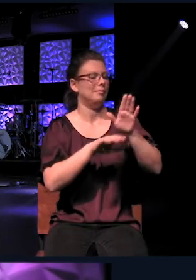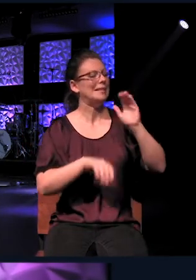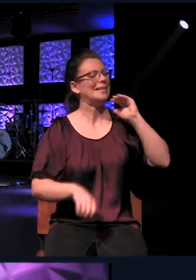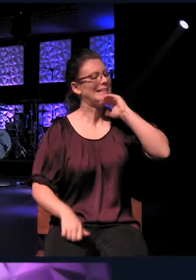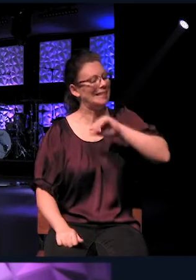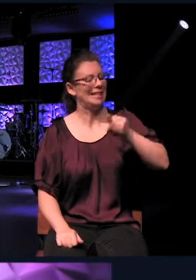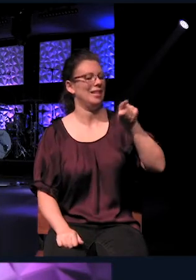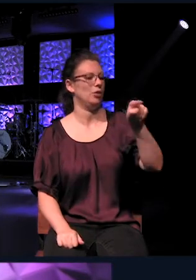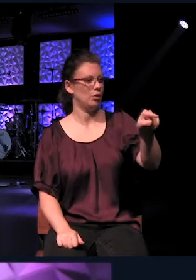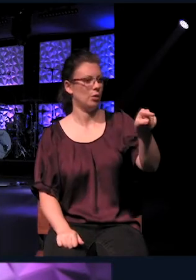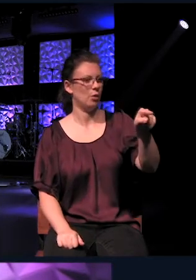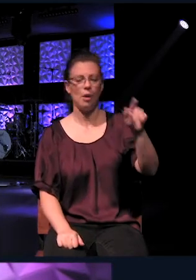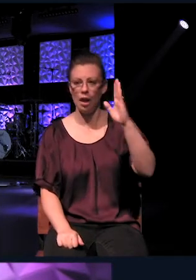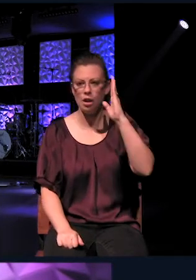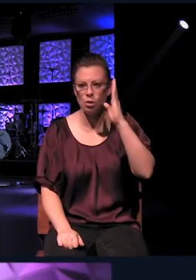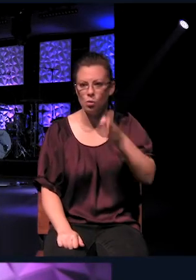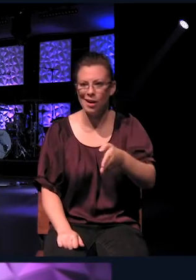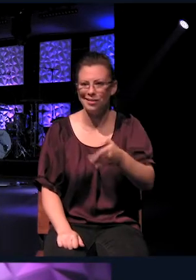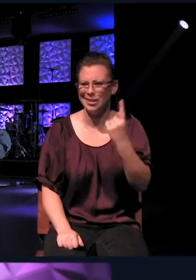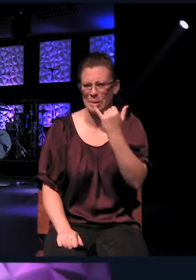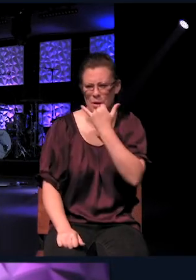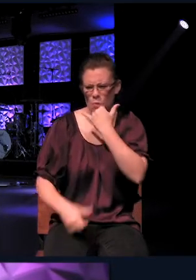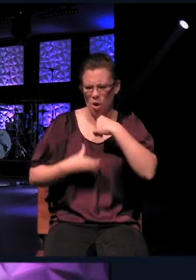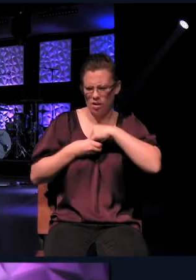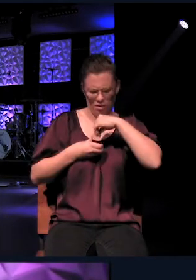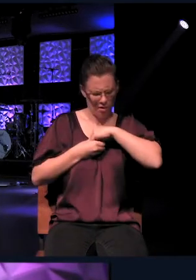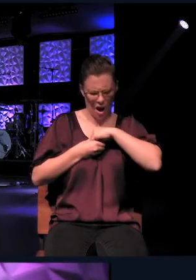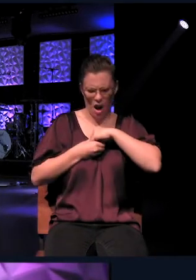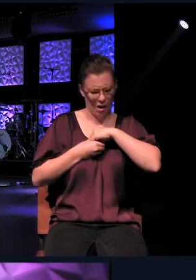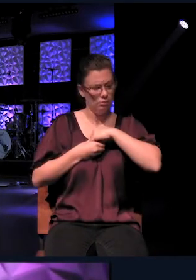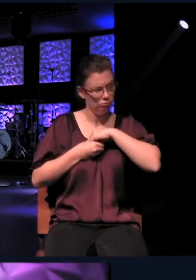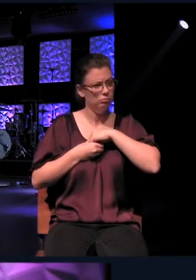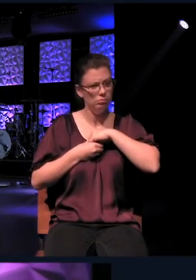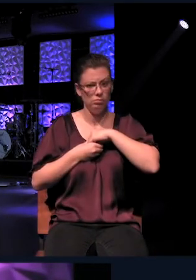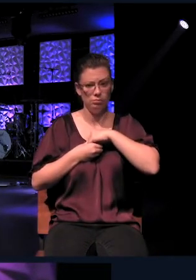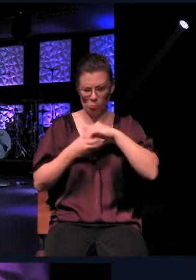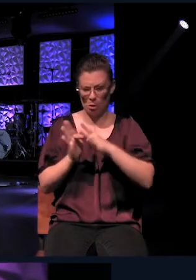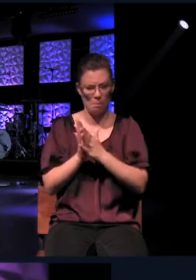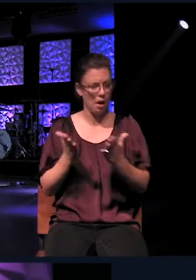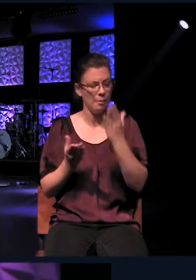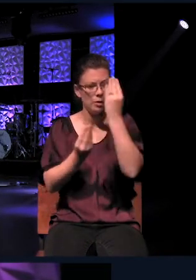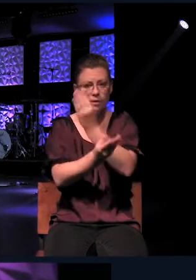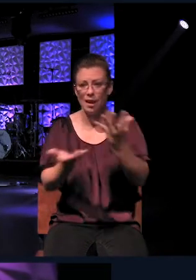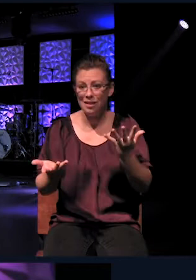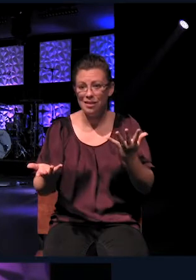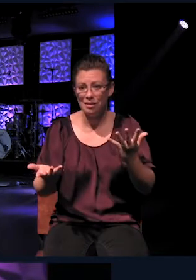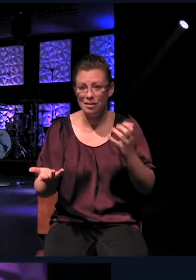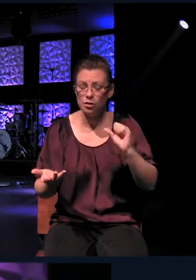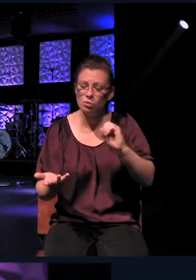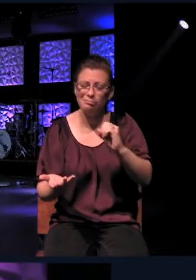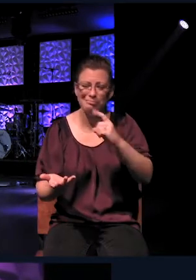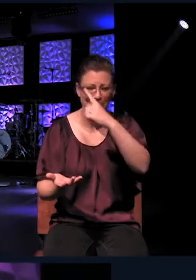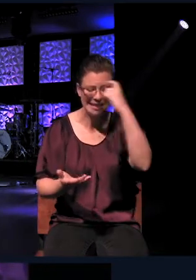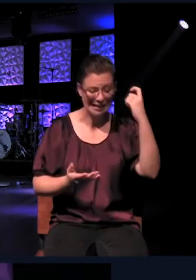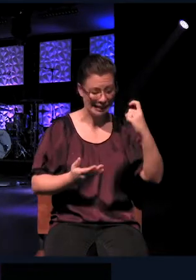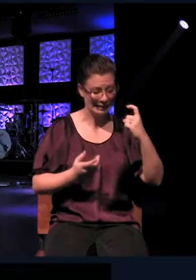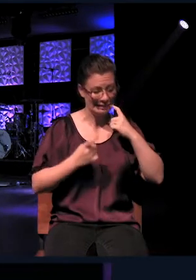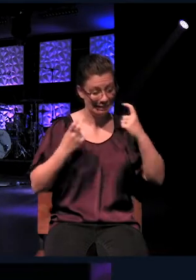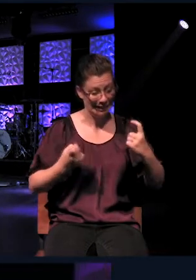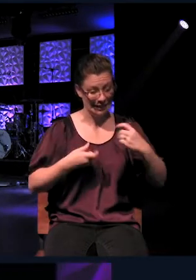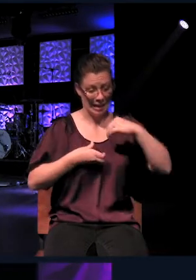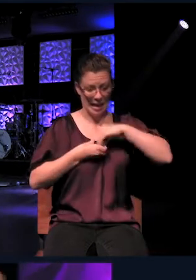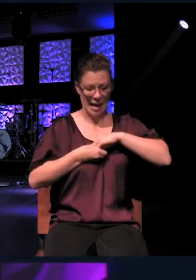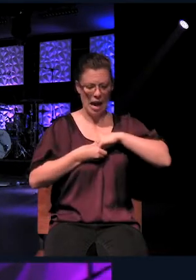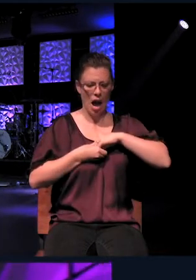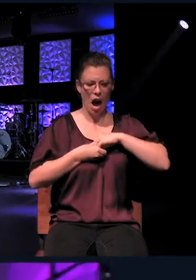There's something off. There's something wrong within us. And so because of sin, our factory